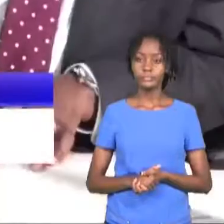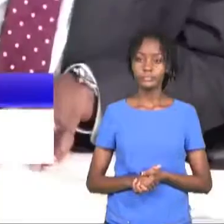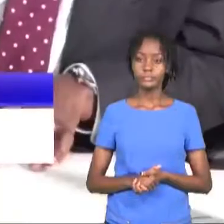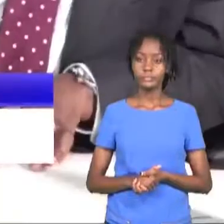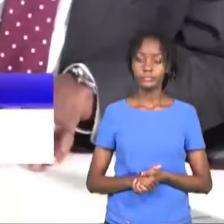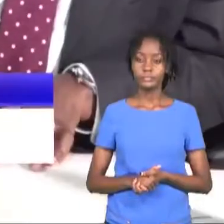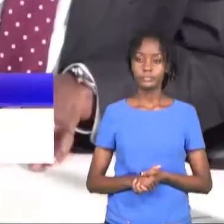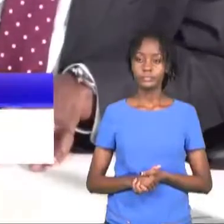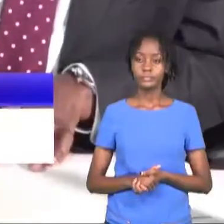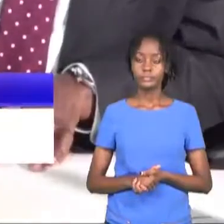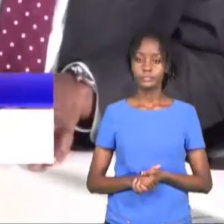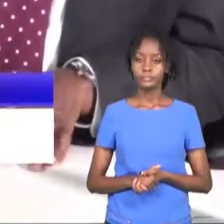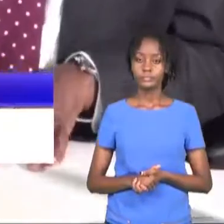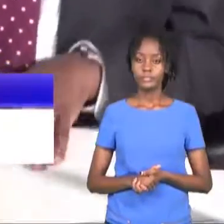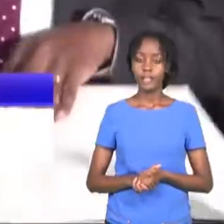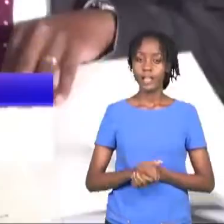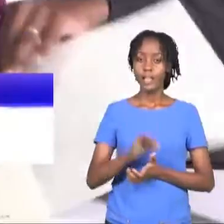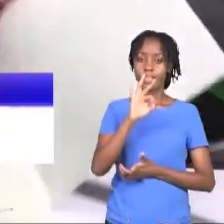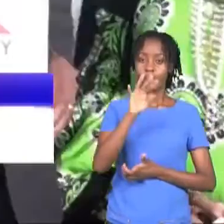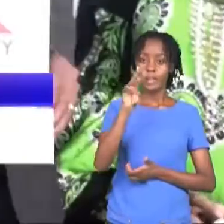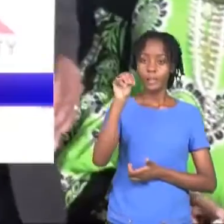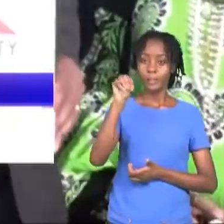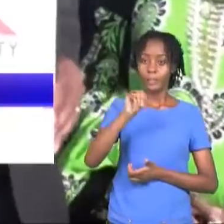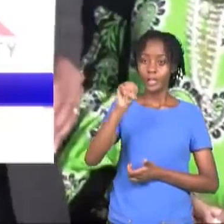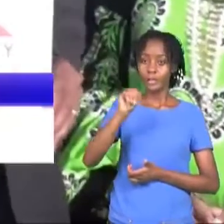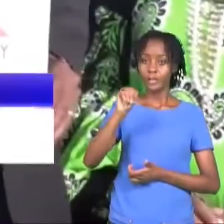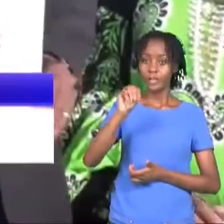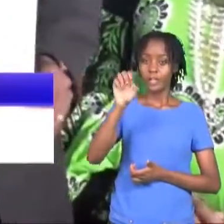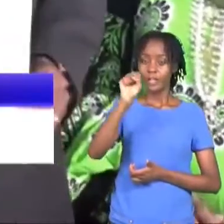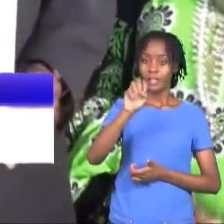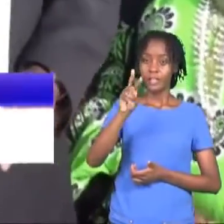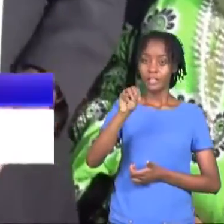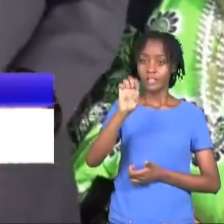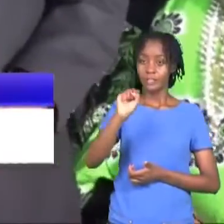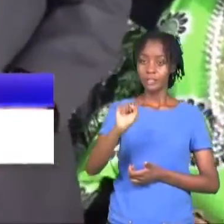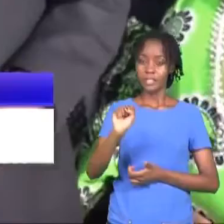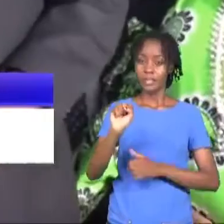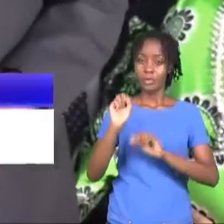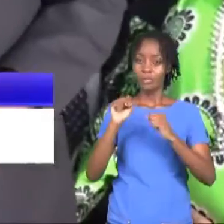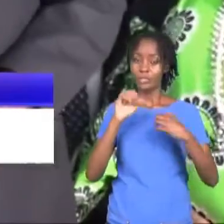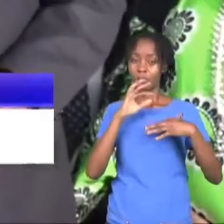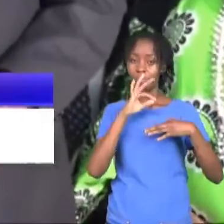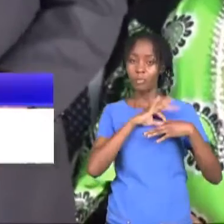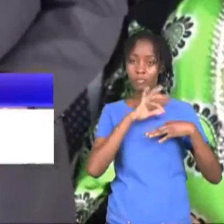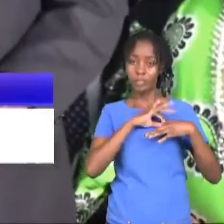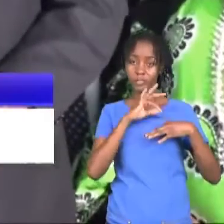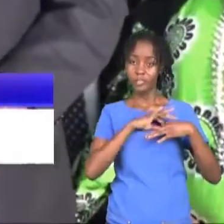A potential 3 million SMEs across the country are set to benefit from competitive